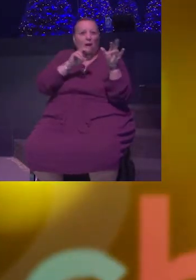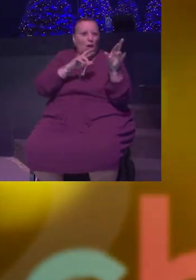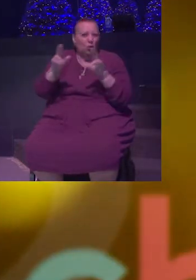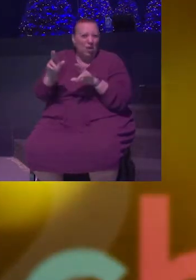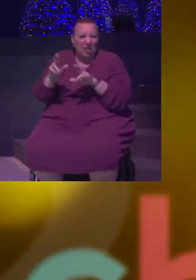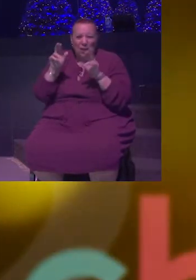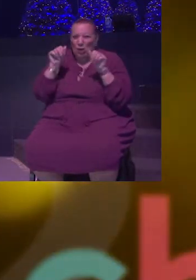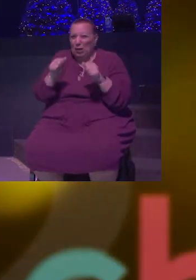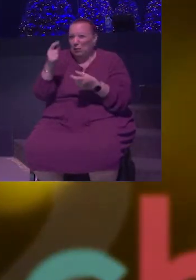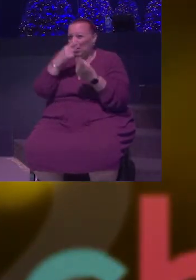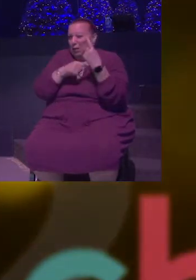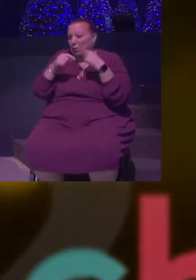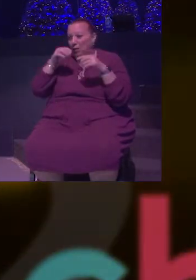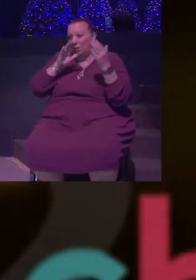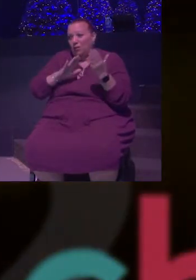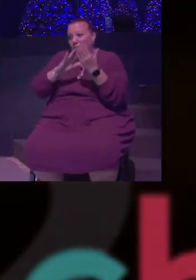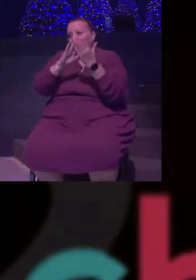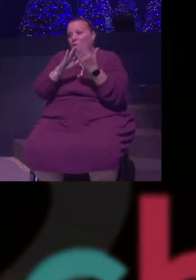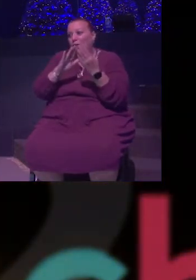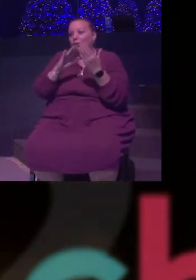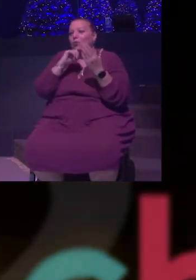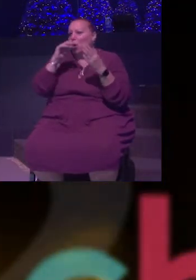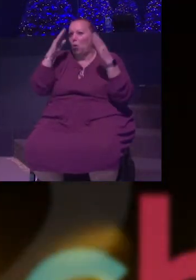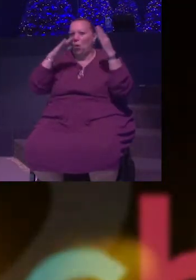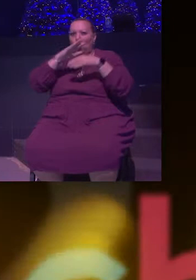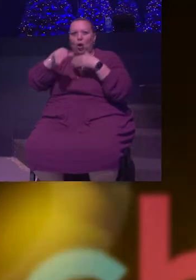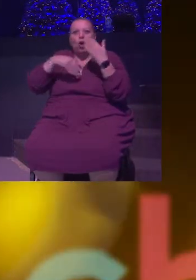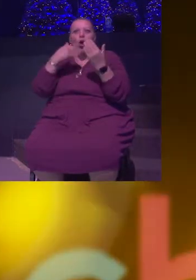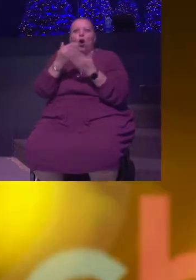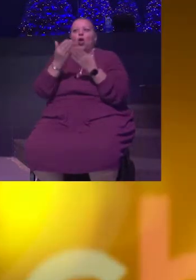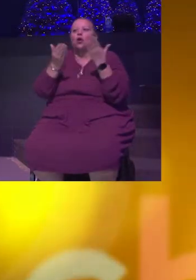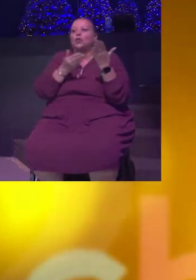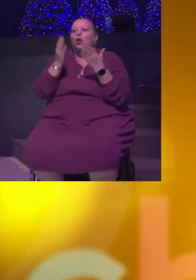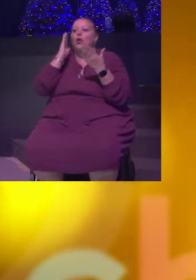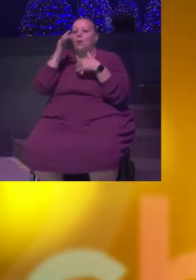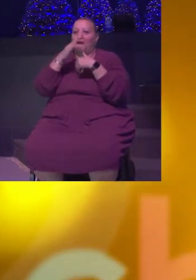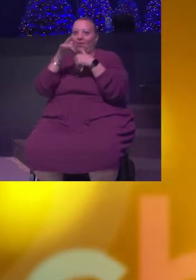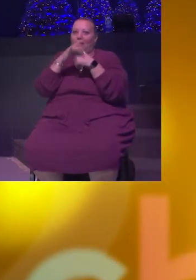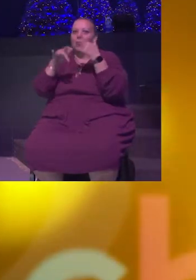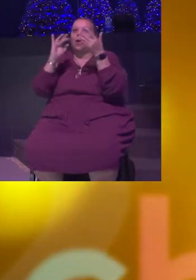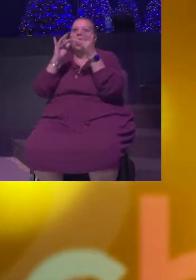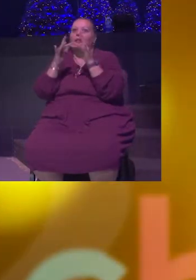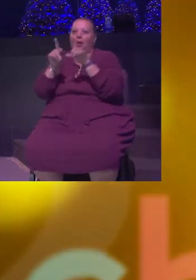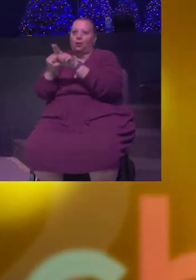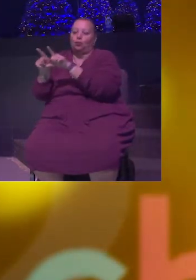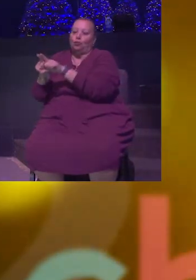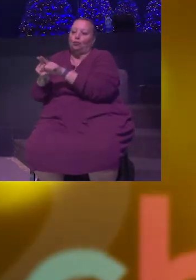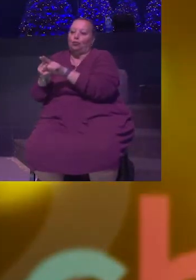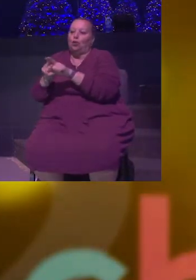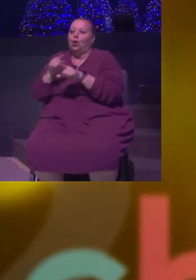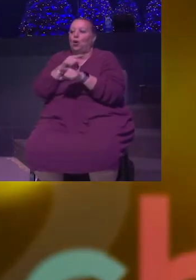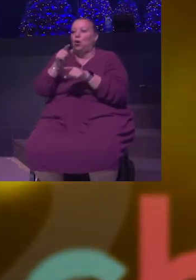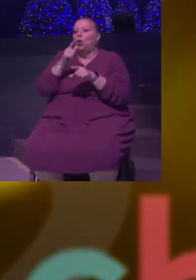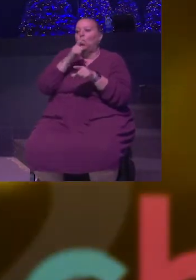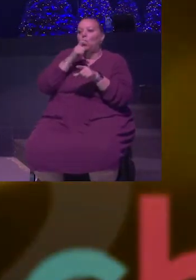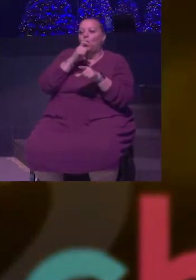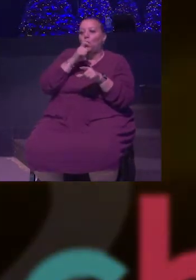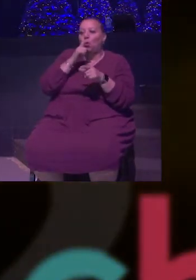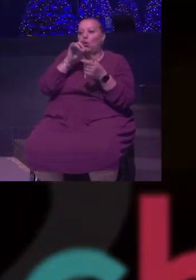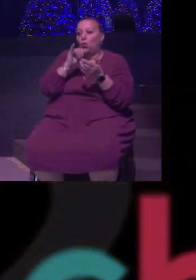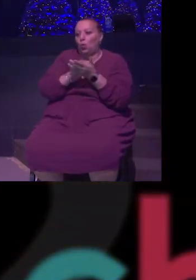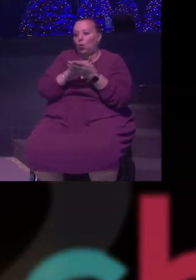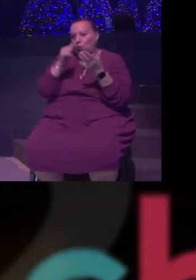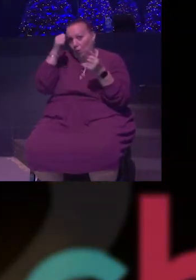or able to be here in person, don't worry. All of our services will be available online as usual. For those of you who are ready,